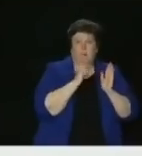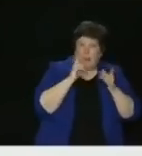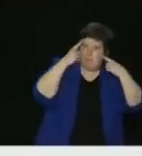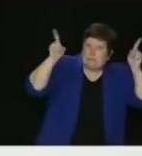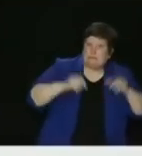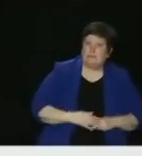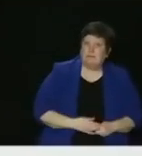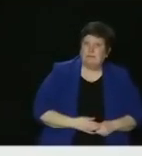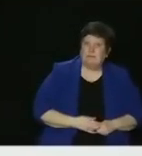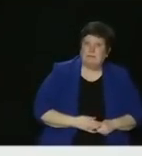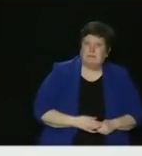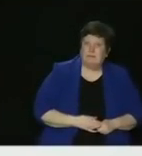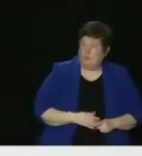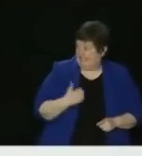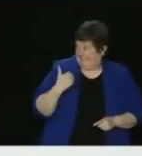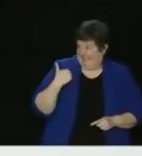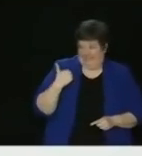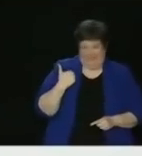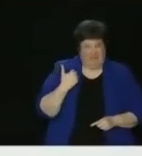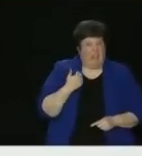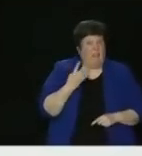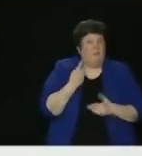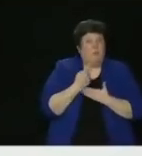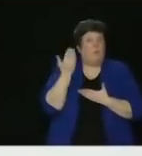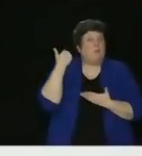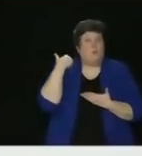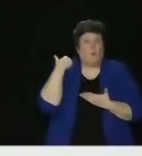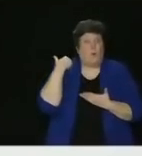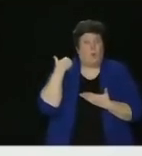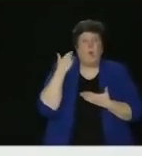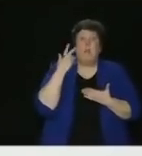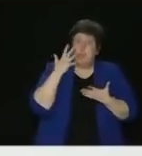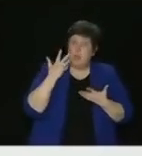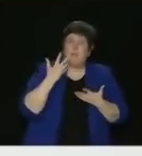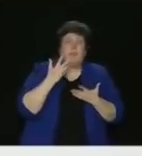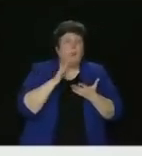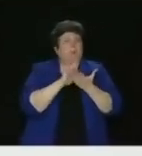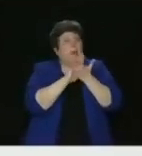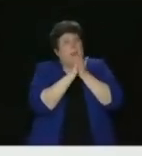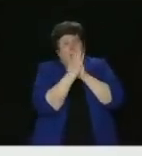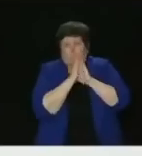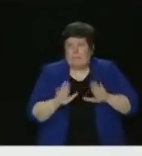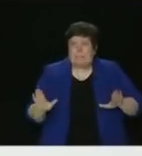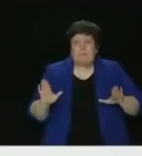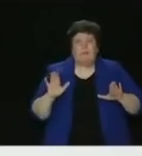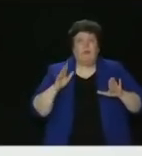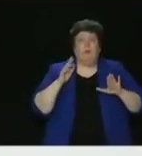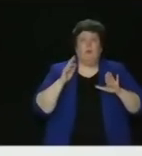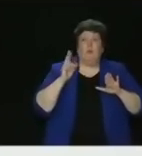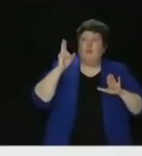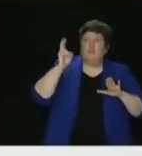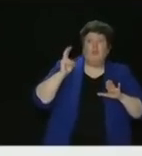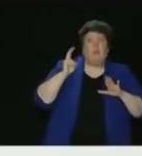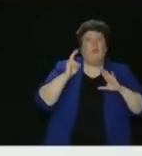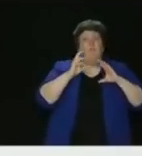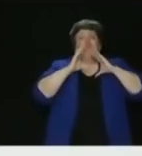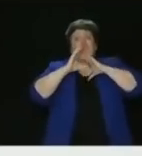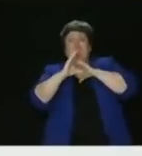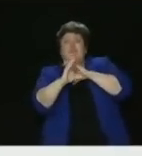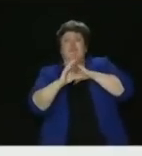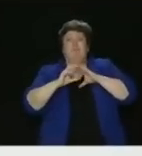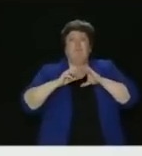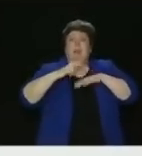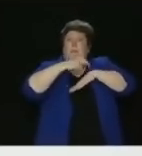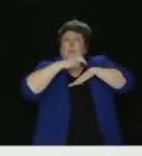ago, when a perfectly peaceful protest involving tractors and trucks of potatoes from PEI were